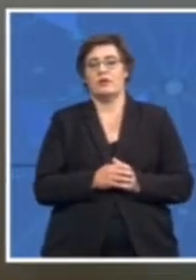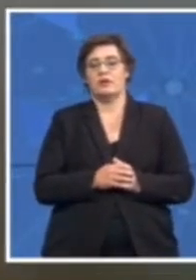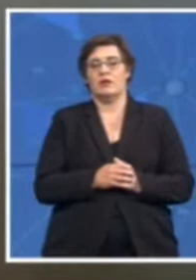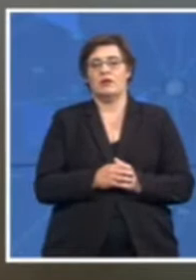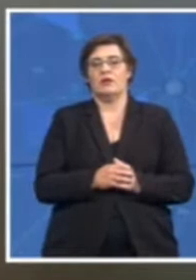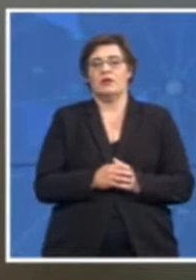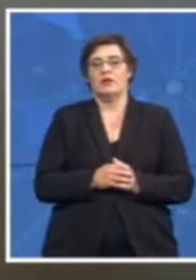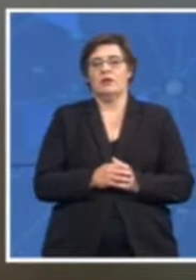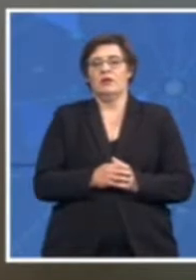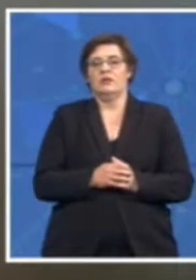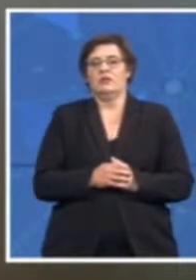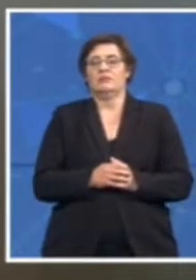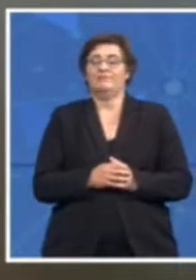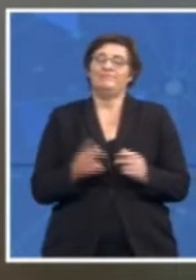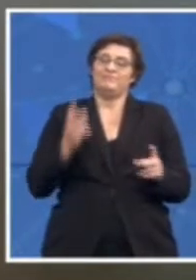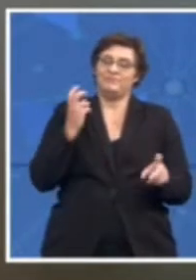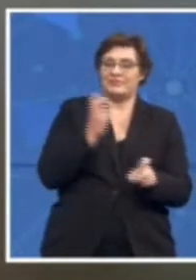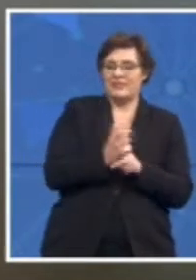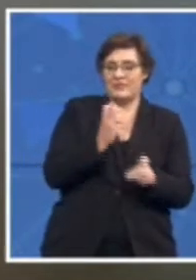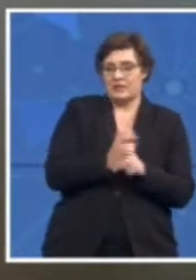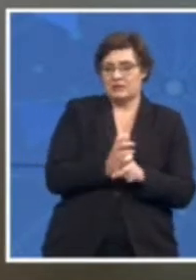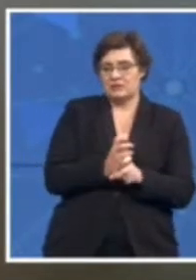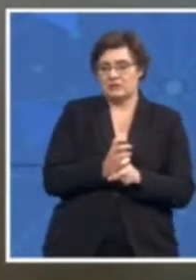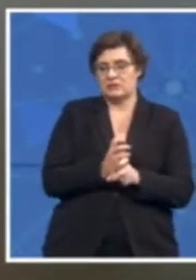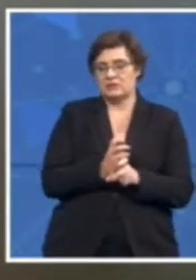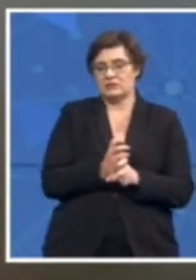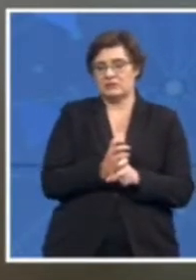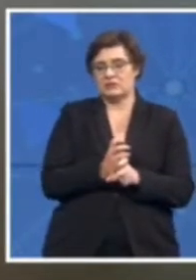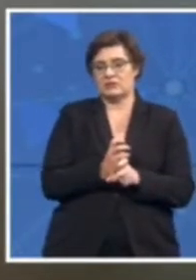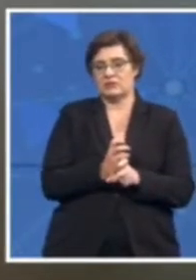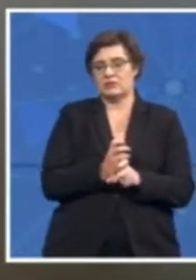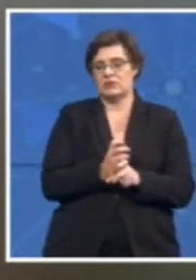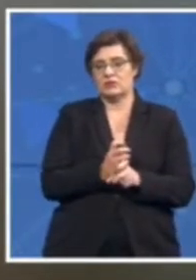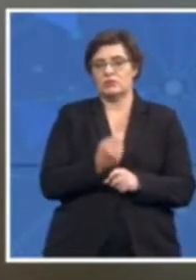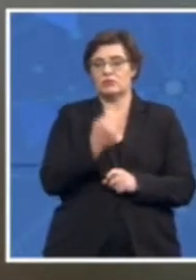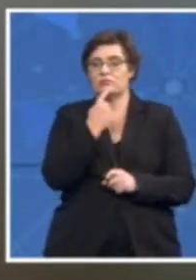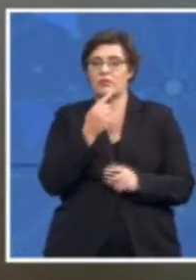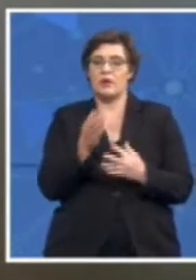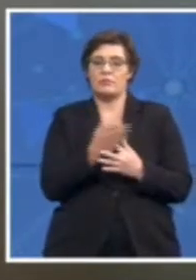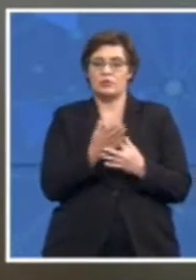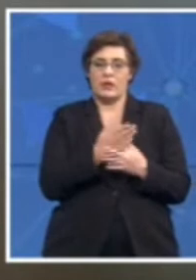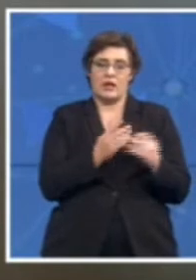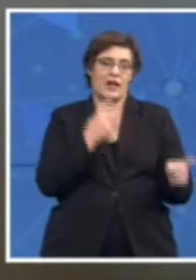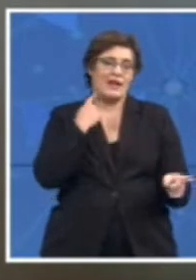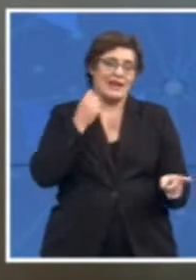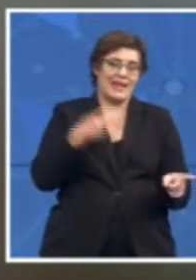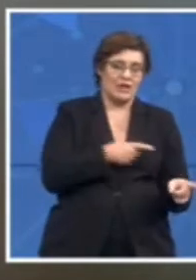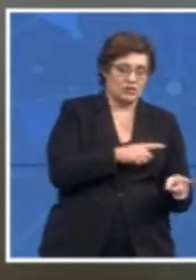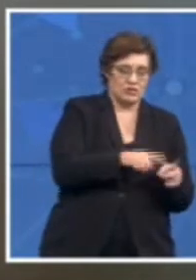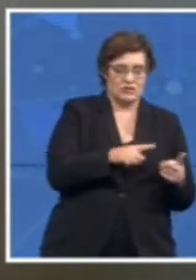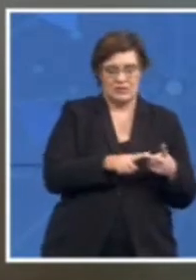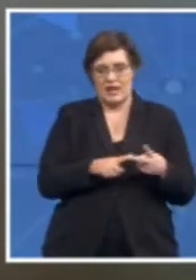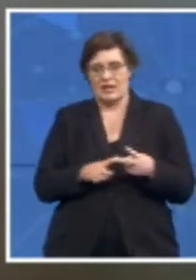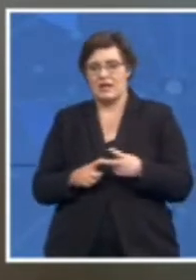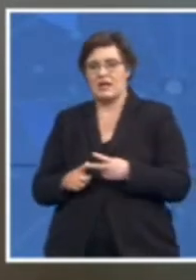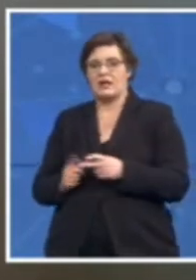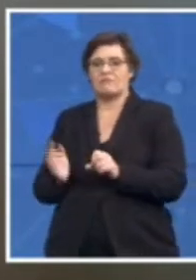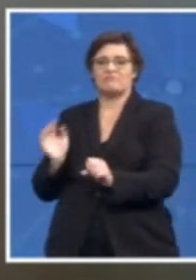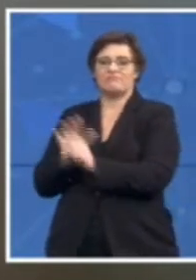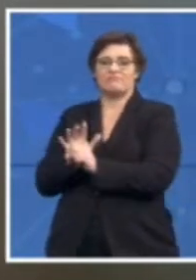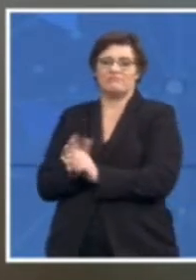to distinguish between negligence and sabotage. I'm quite reluctant to play the sabotage